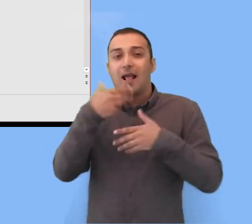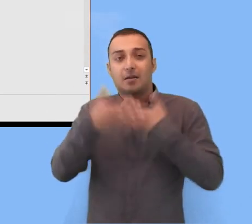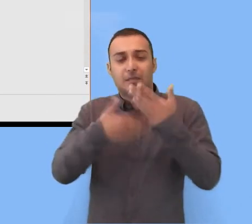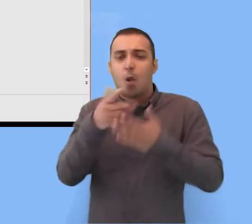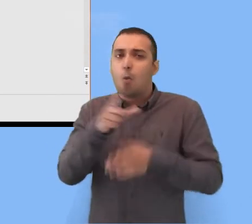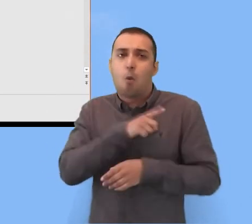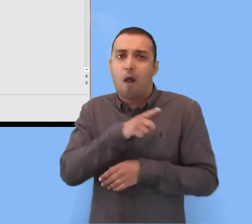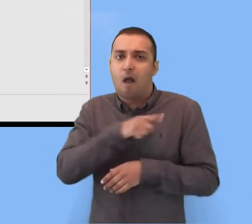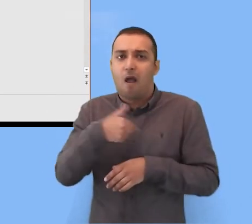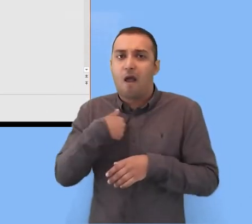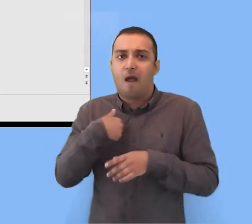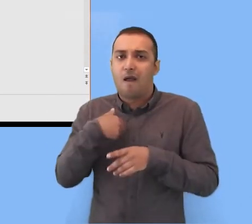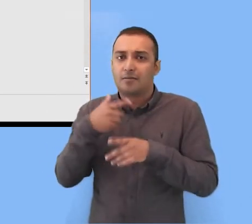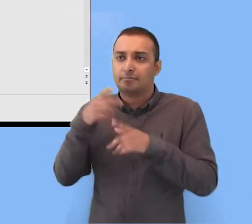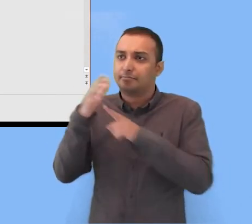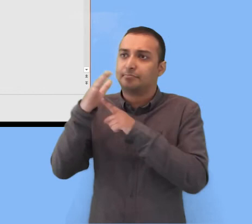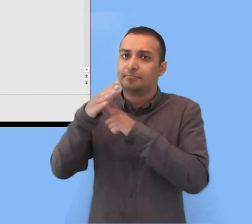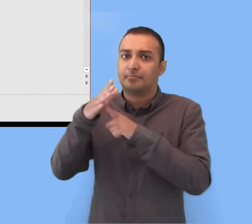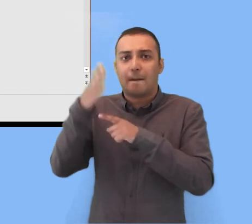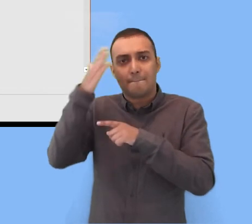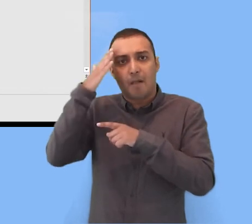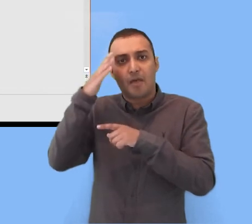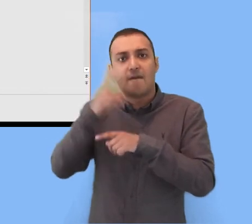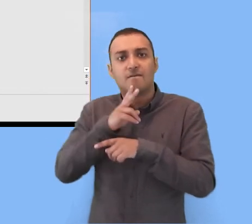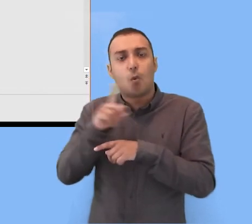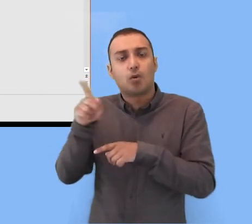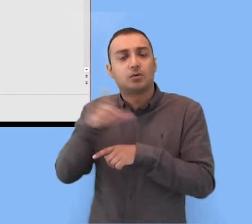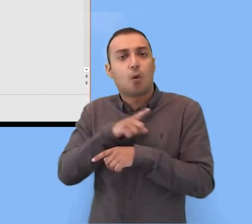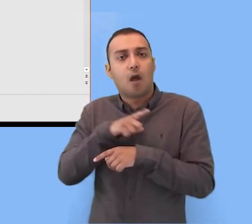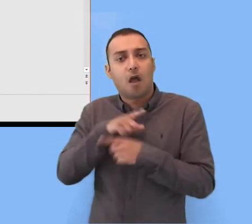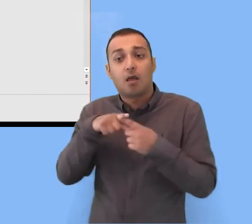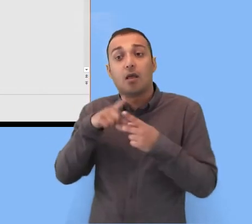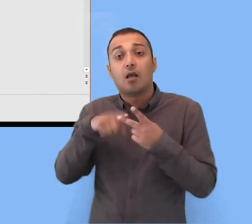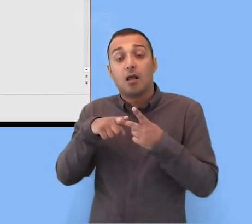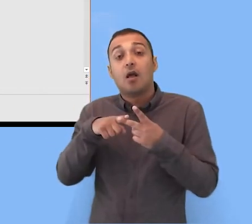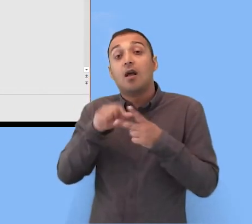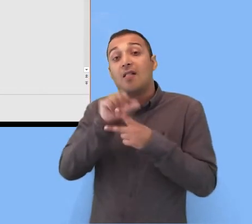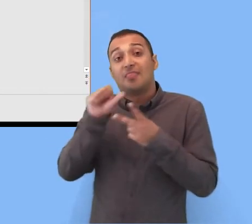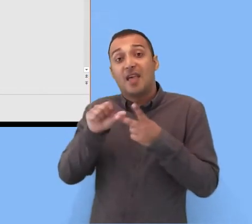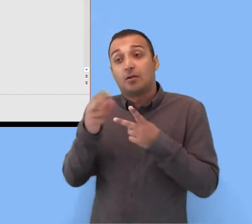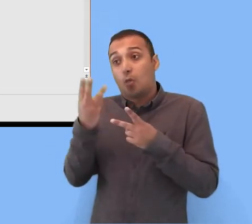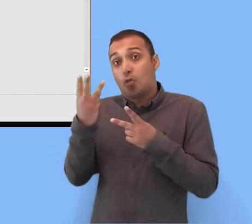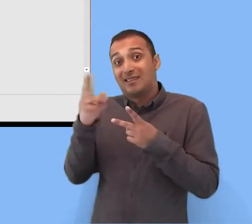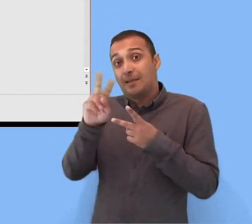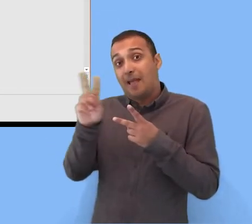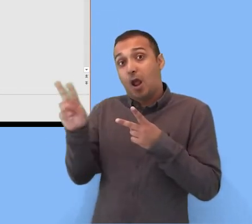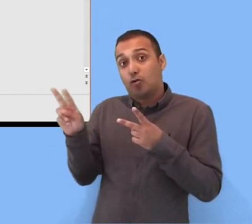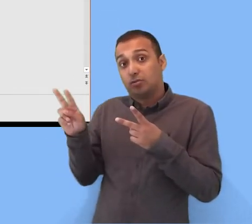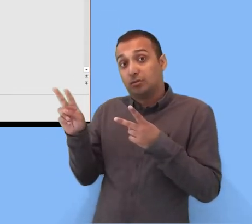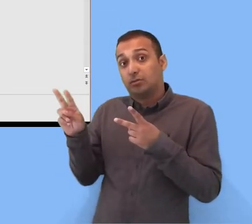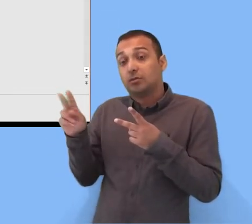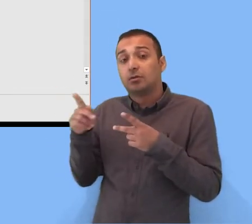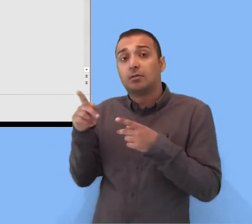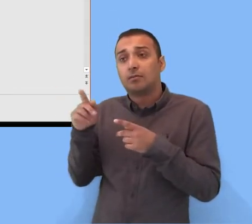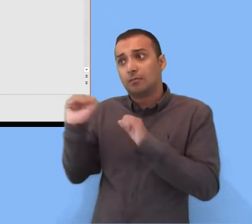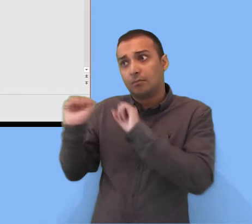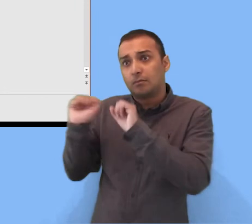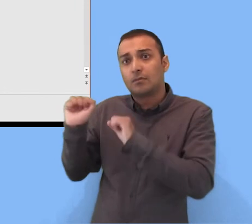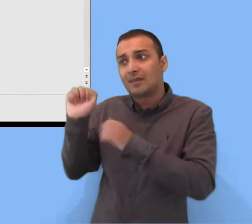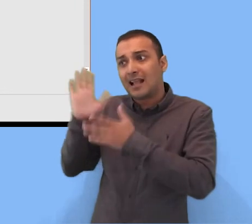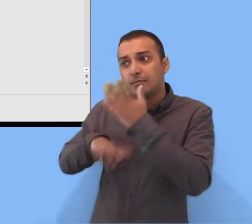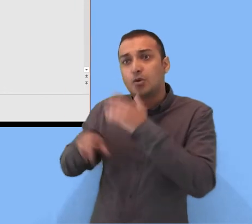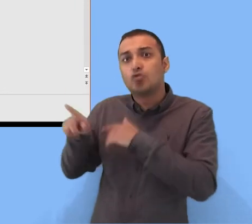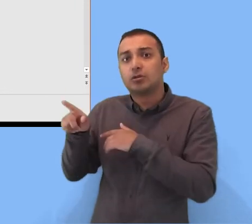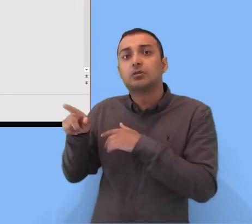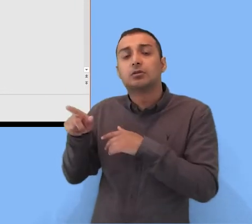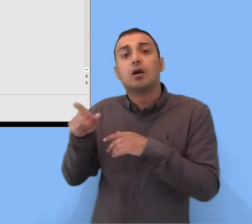The second thing will be hearing the narratives of 3 parents and their experience of nursery and